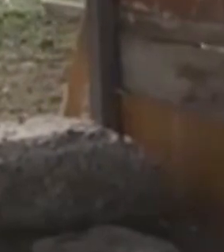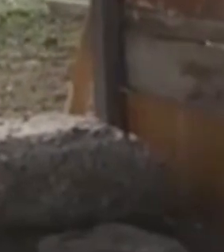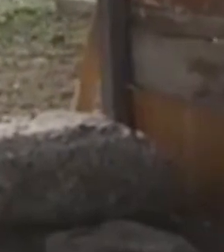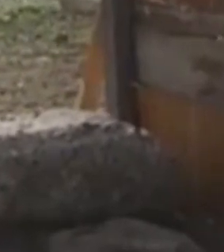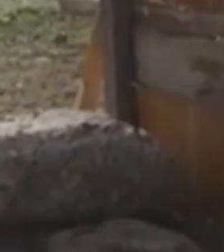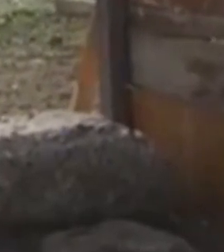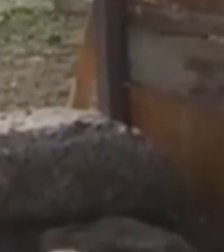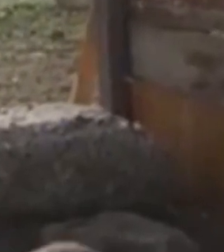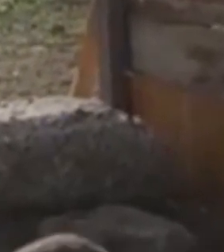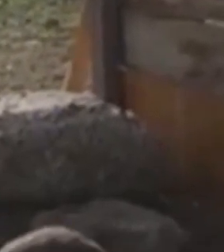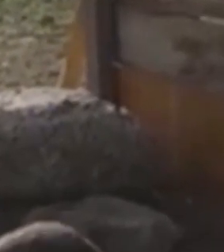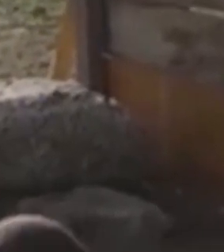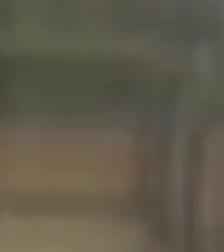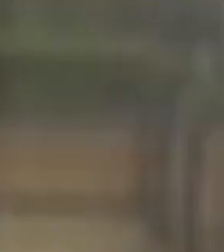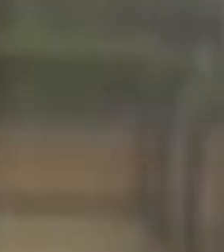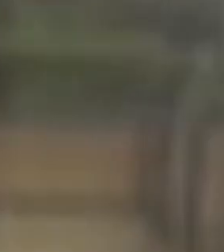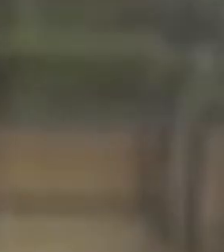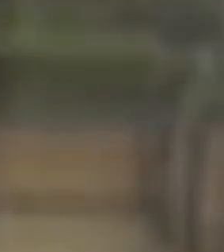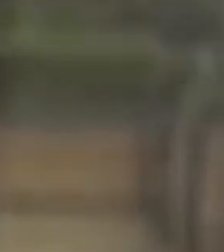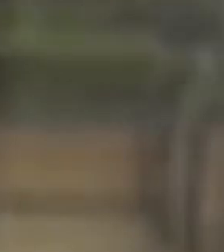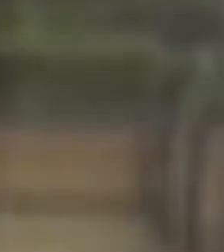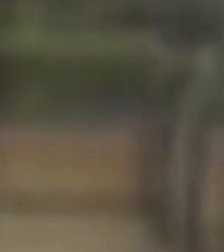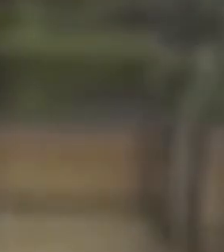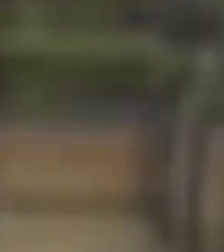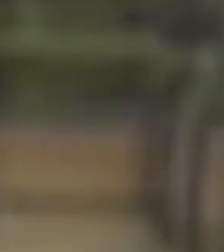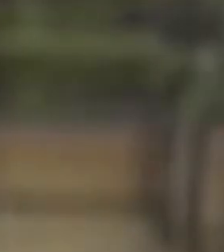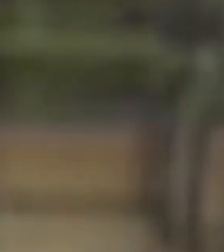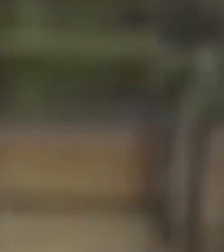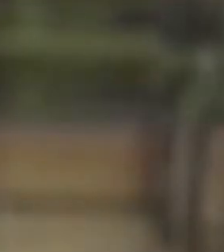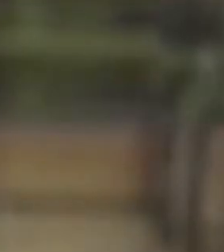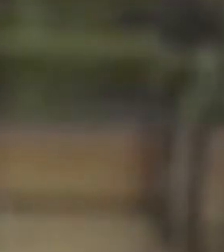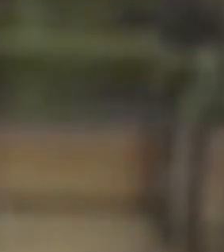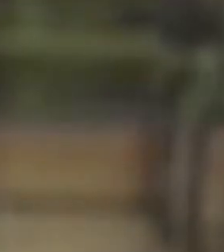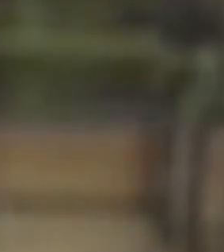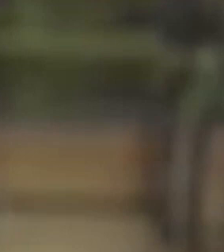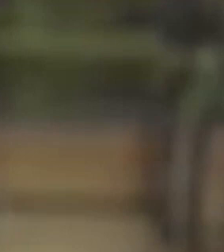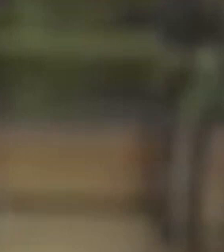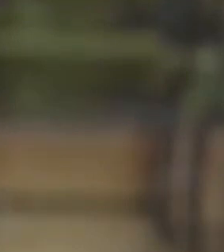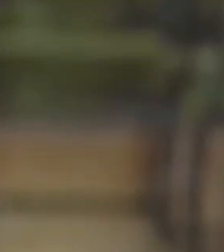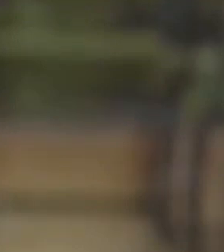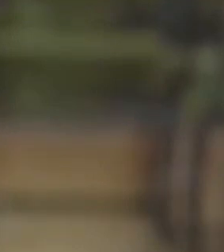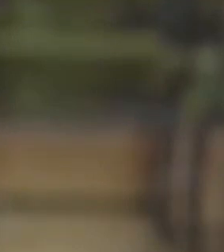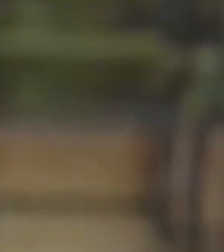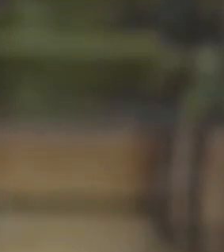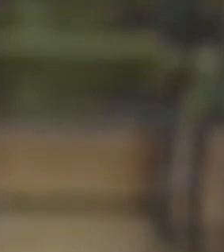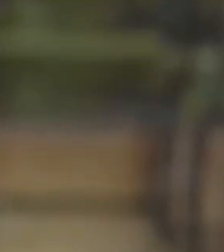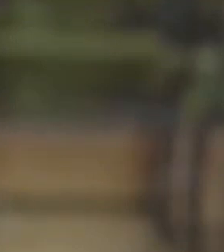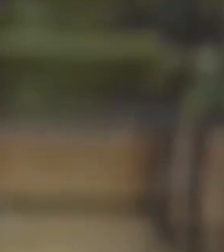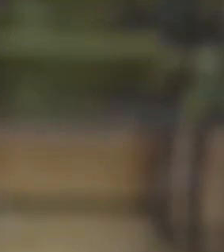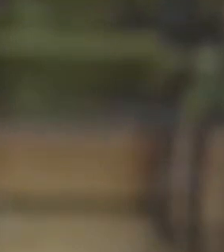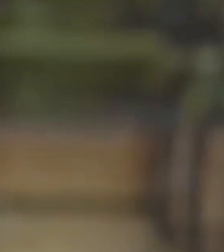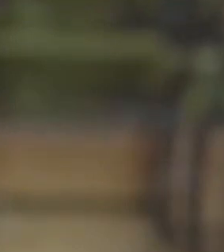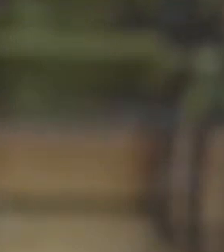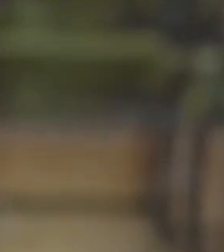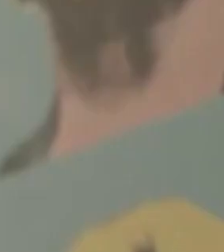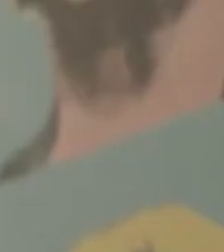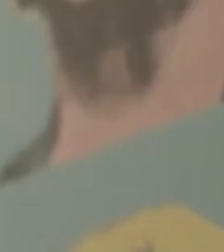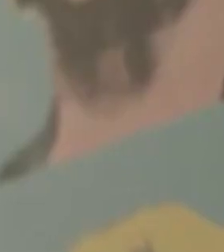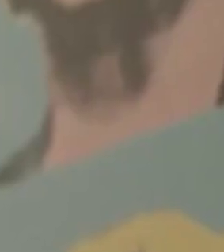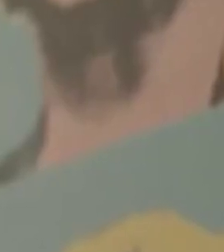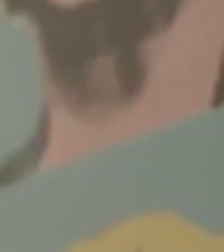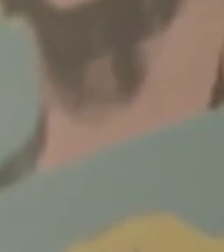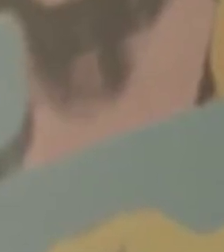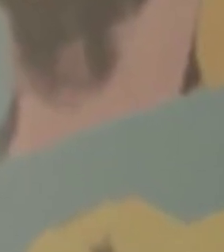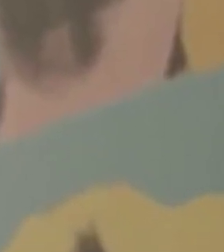world, that they may feel stressed. That kind of neglect can seriously impact brain development and behavioral development